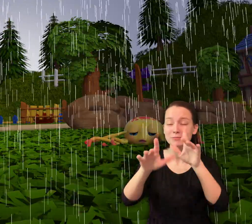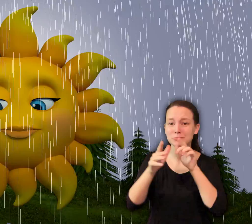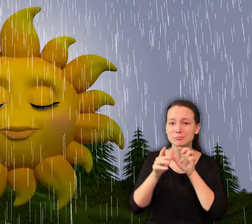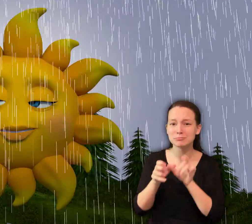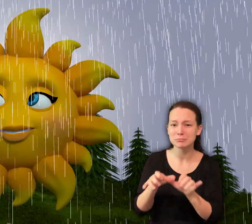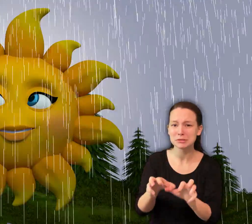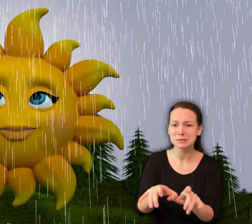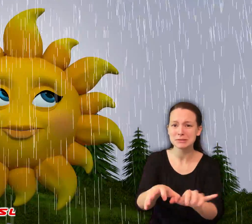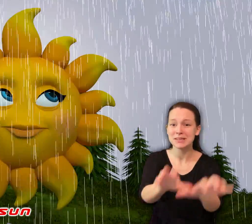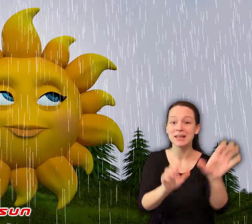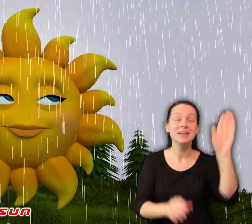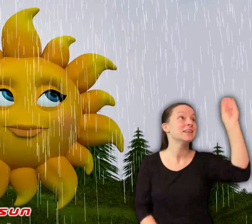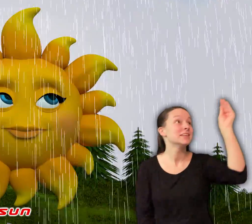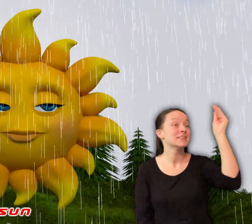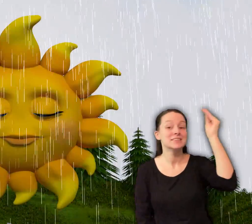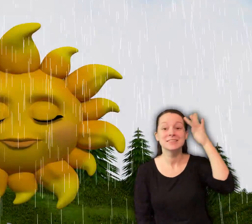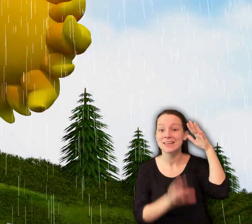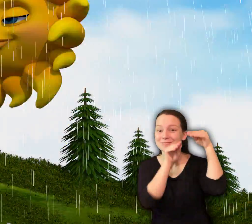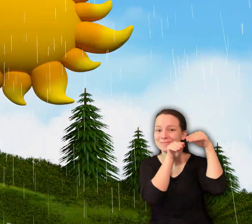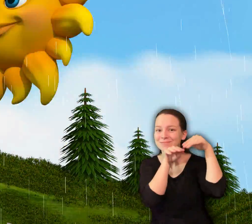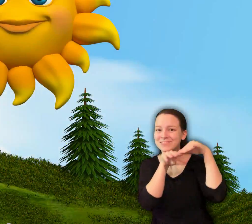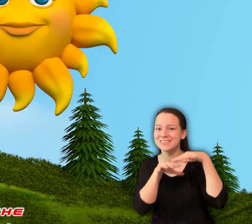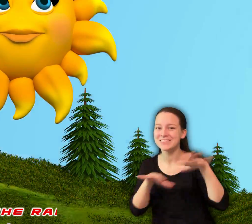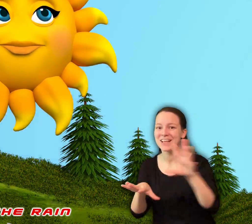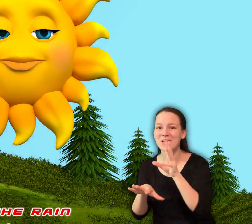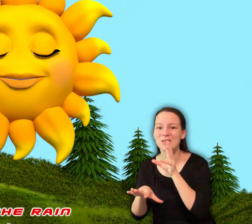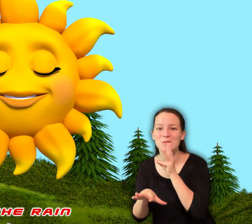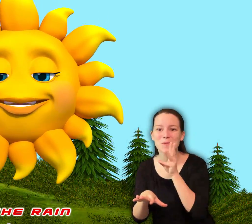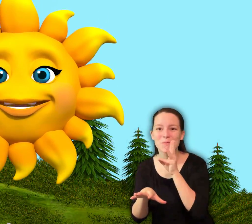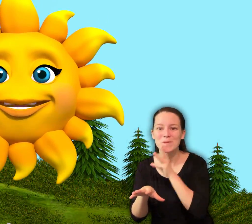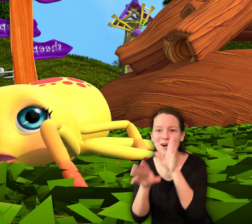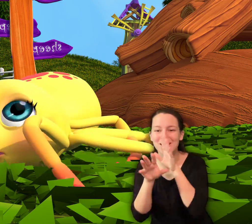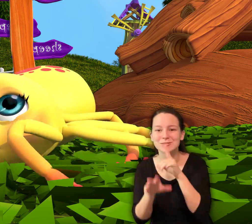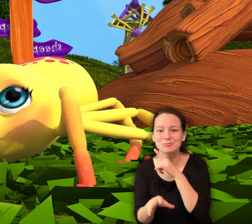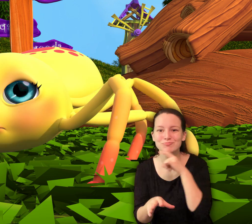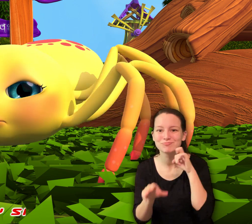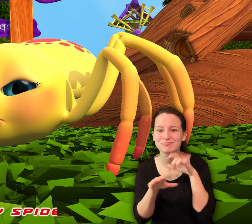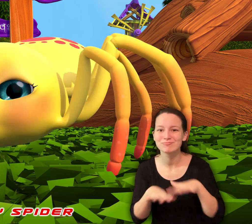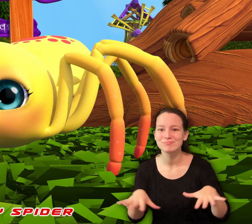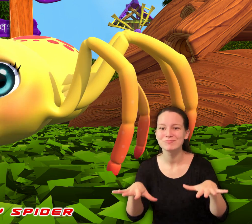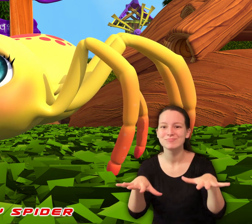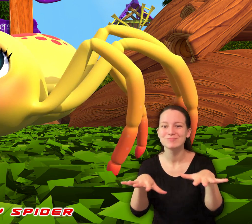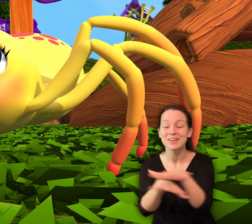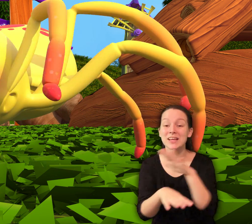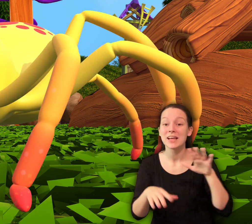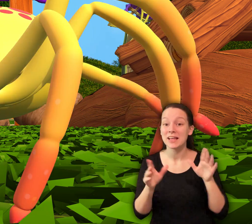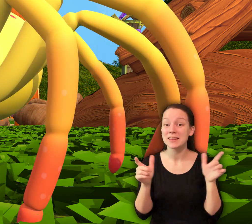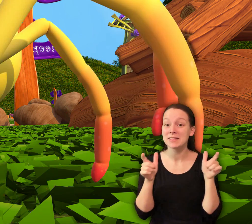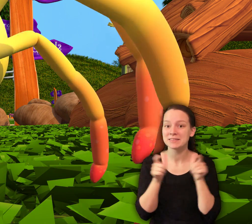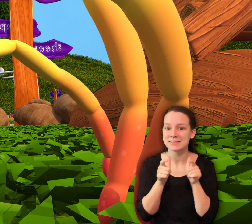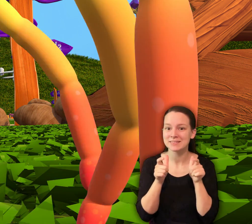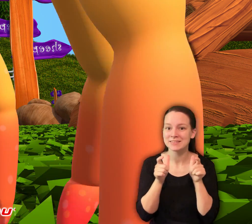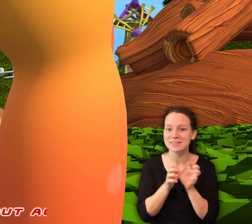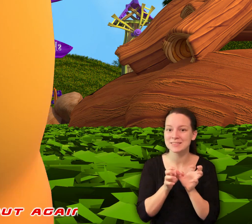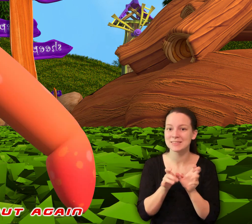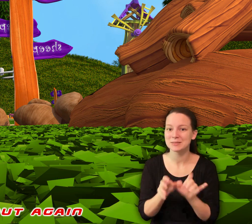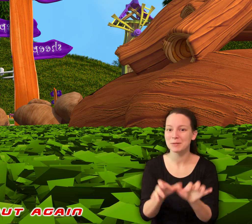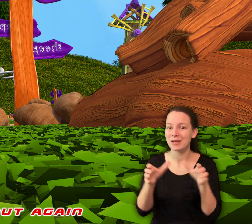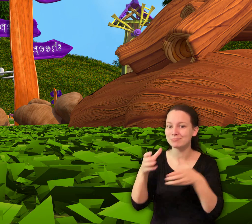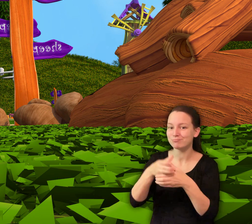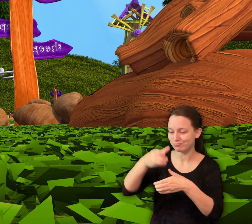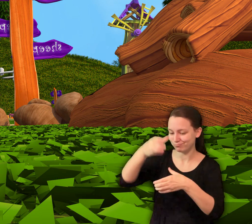R out came the Sun and DED up all the rain and the iny windy spider climbed up the